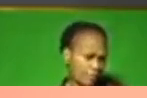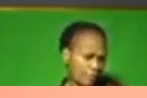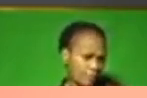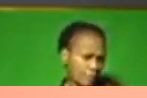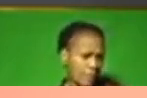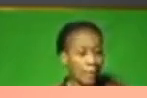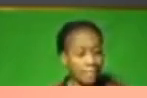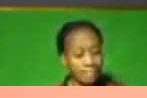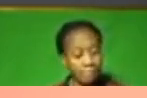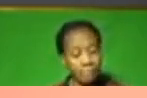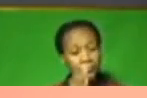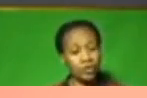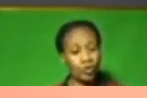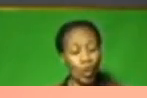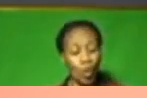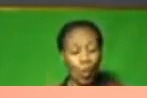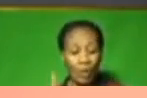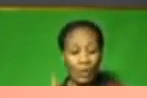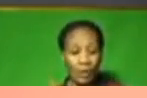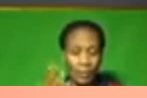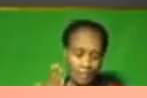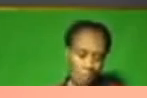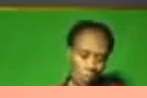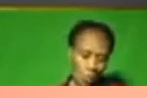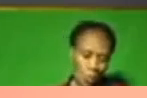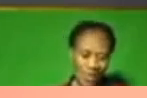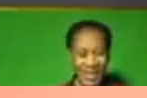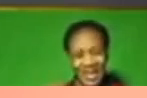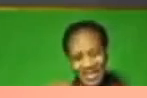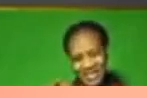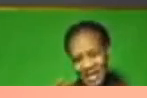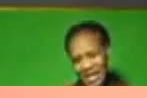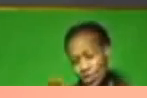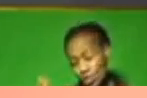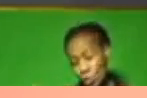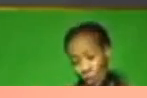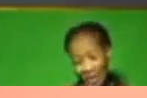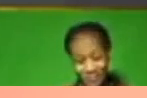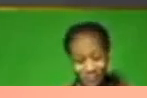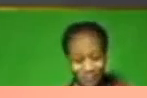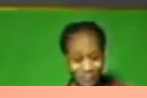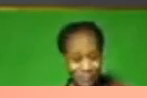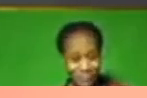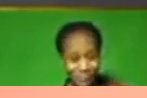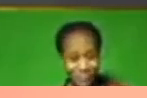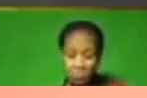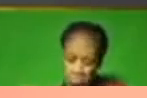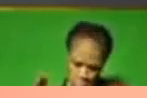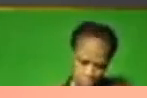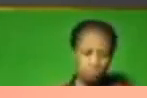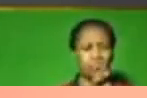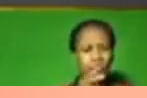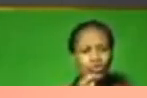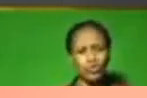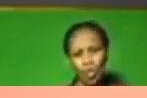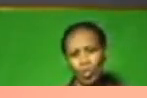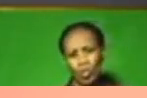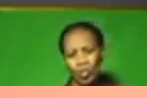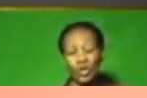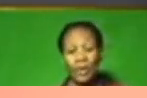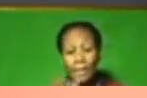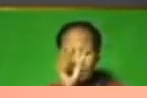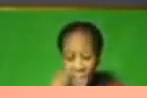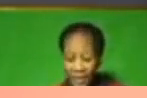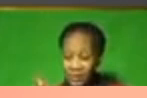in ensuring that the work of the Special Investigating Unit has an impact and that